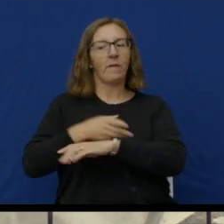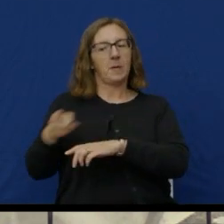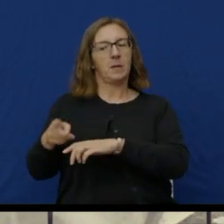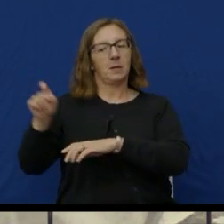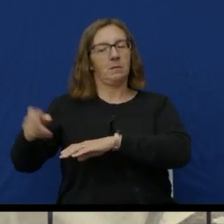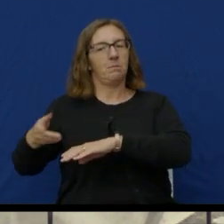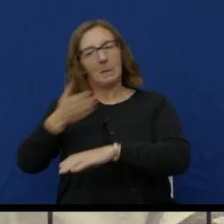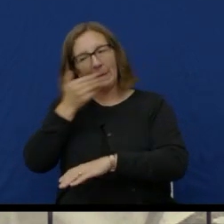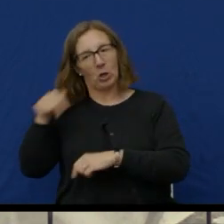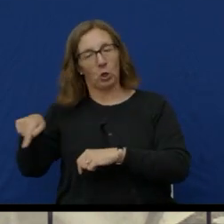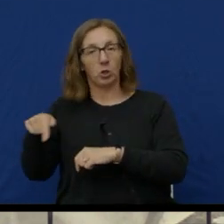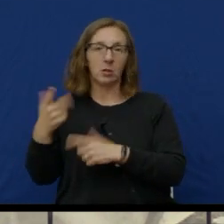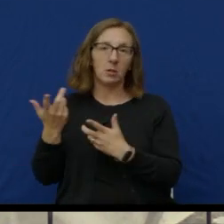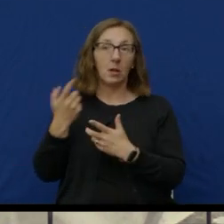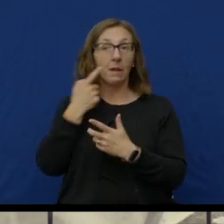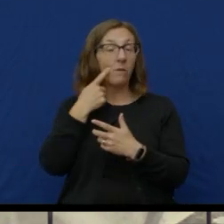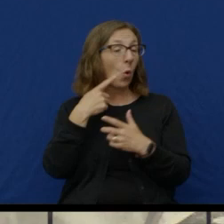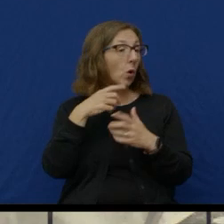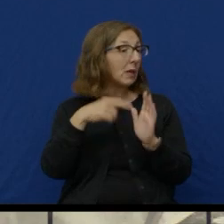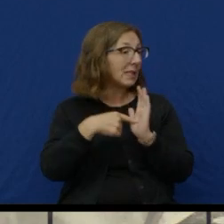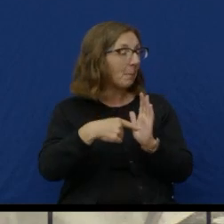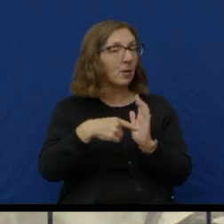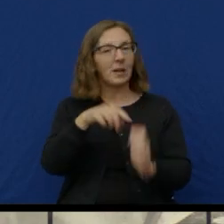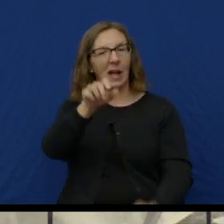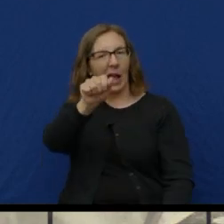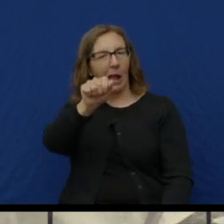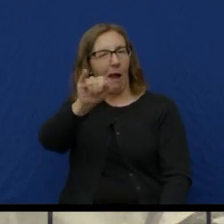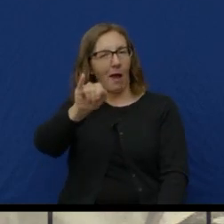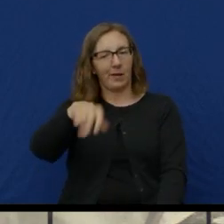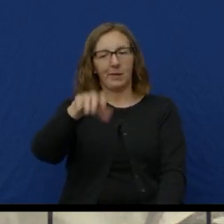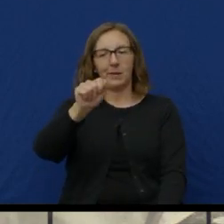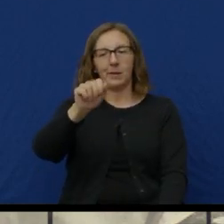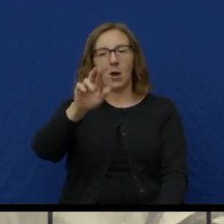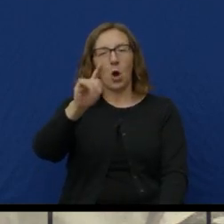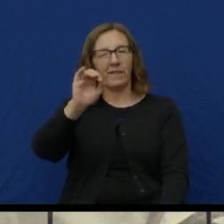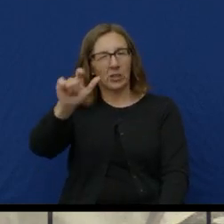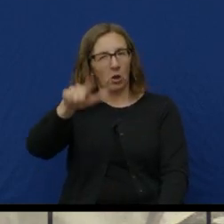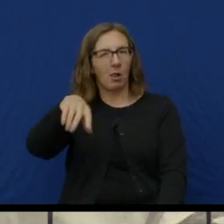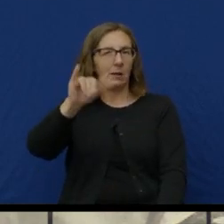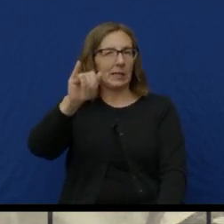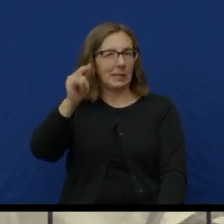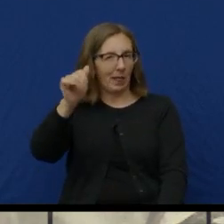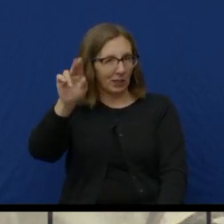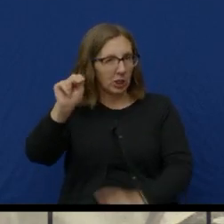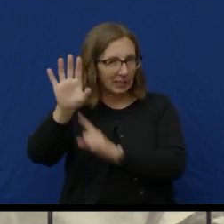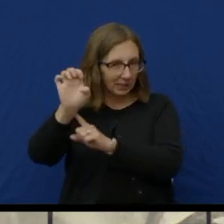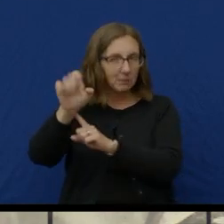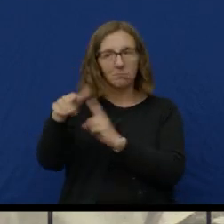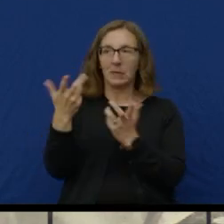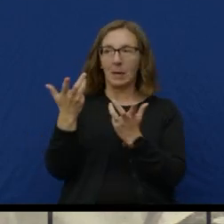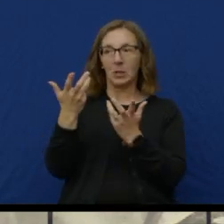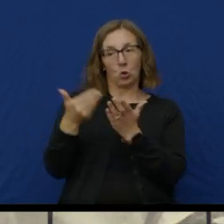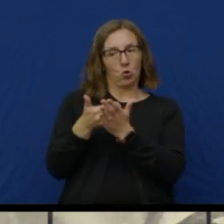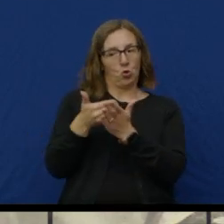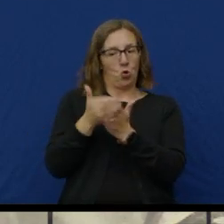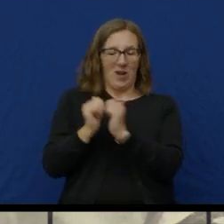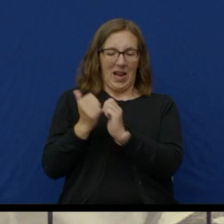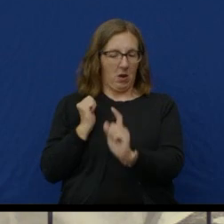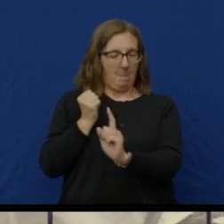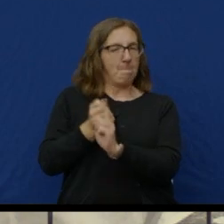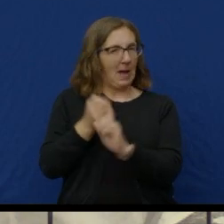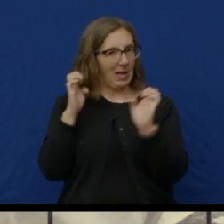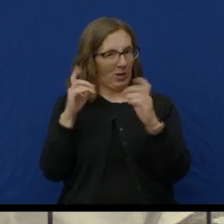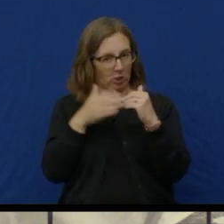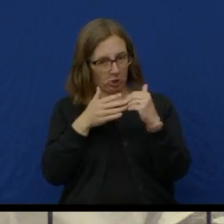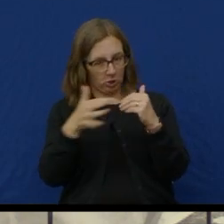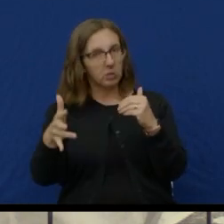growth. For example, artificial intelligence is something that's been around for a while, but pretty new in the context of its impact on education going